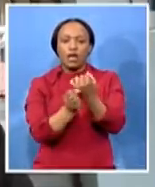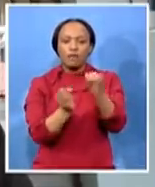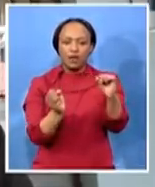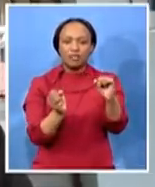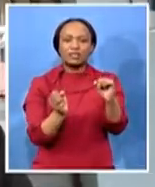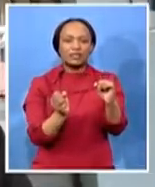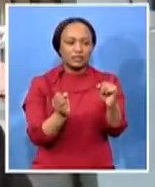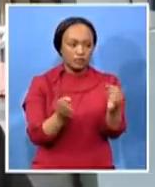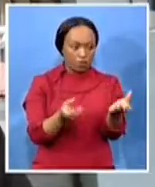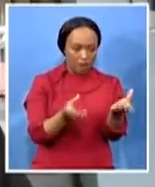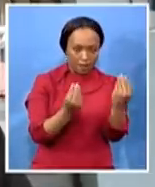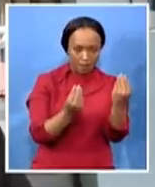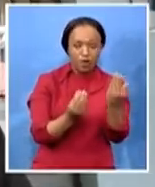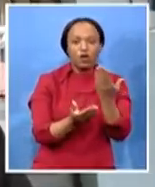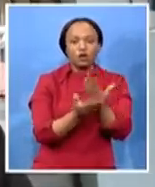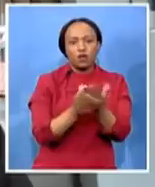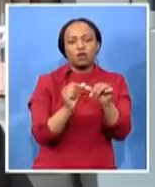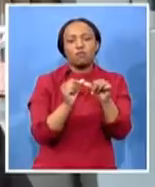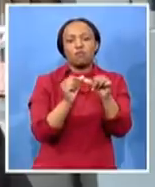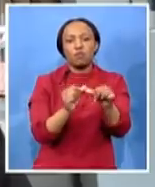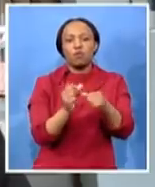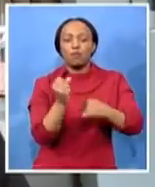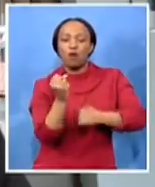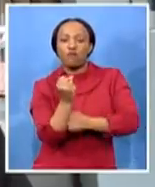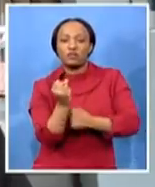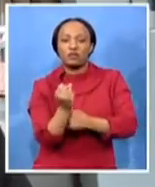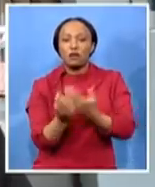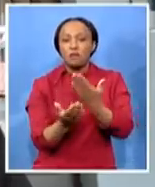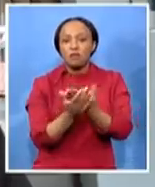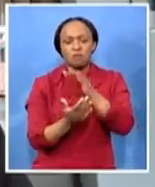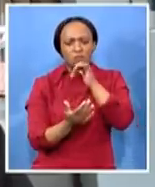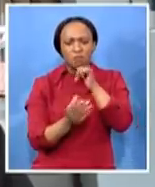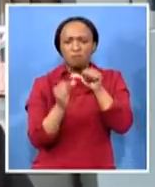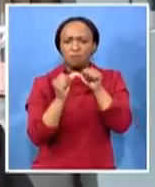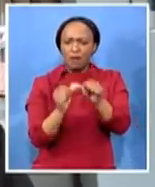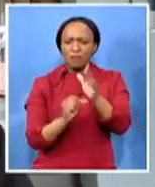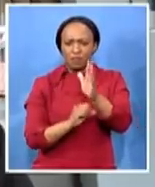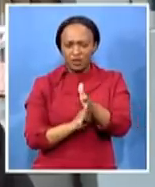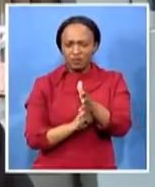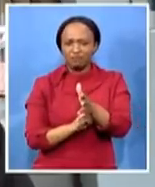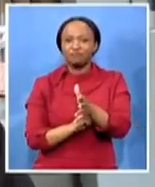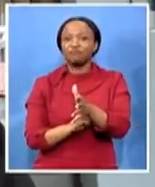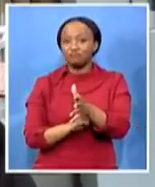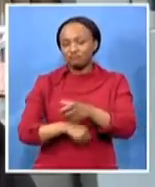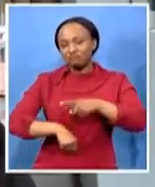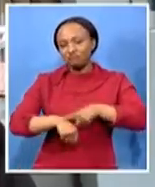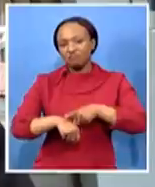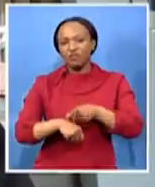either by hook or by crook. And that time has come for South Africa,